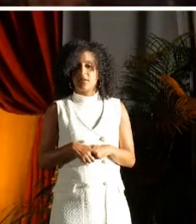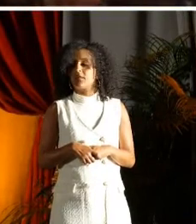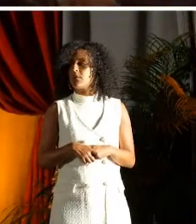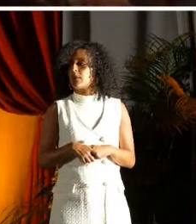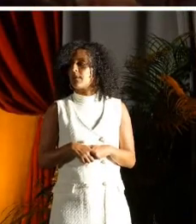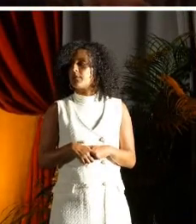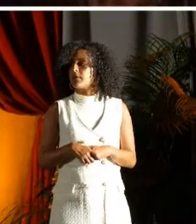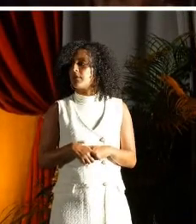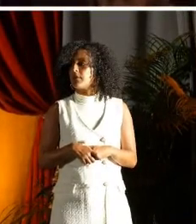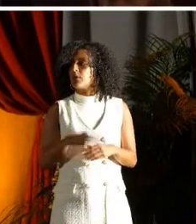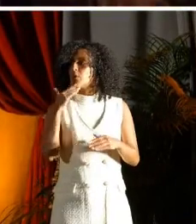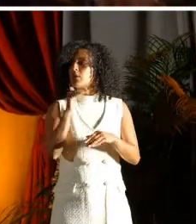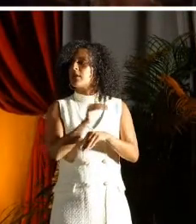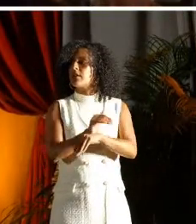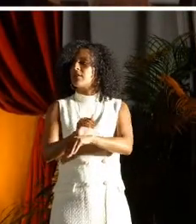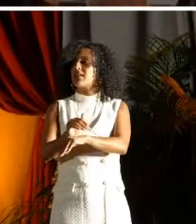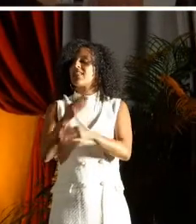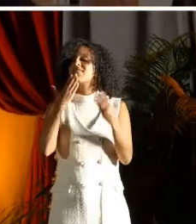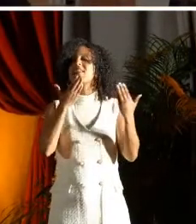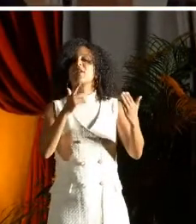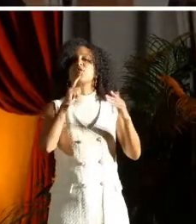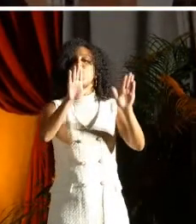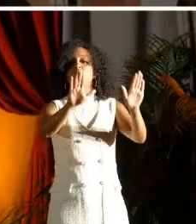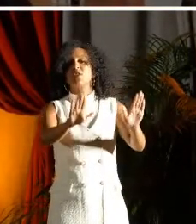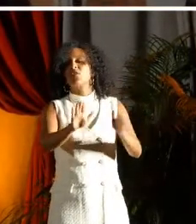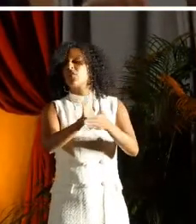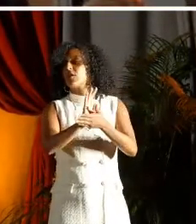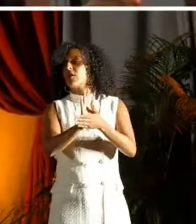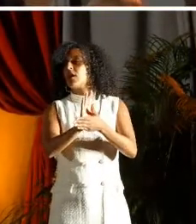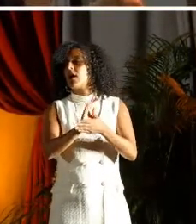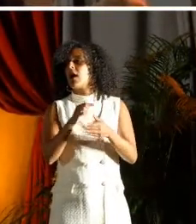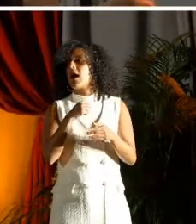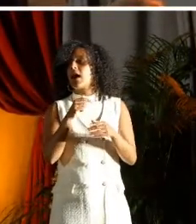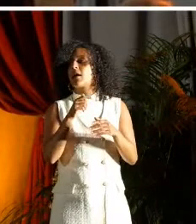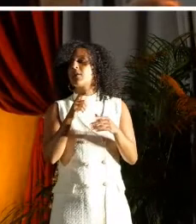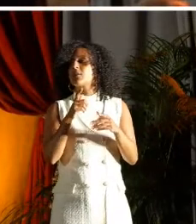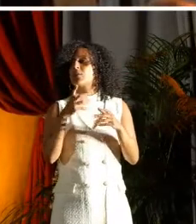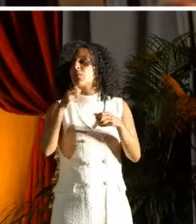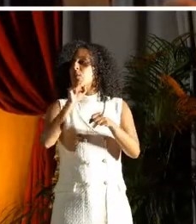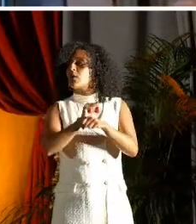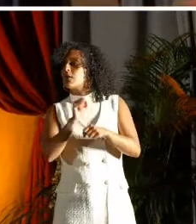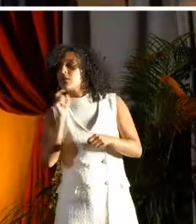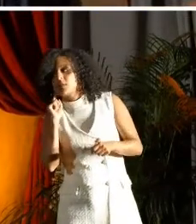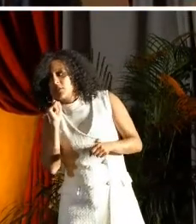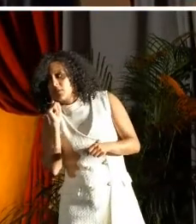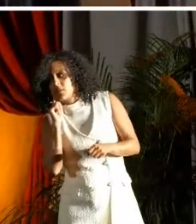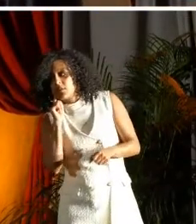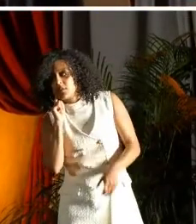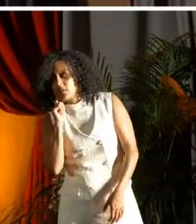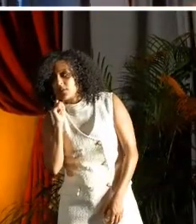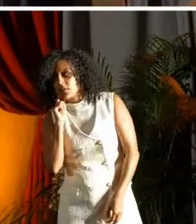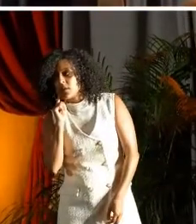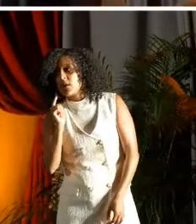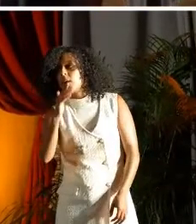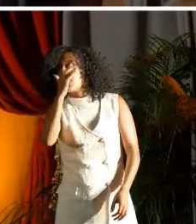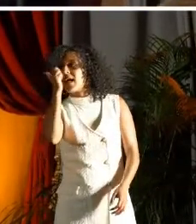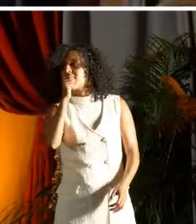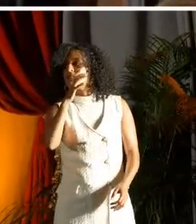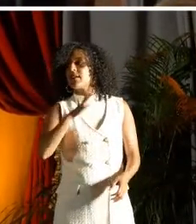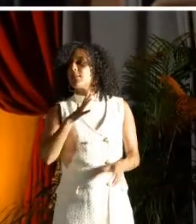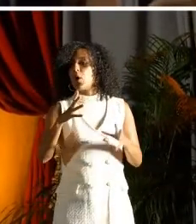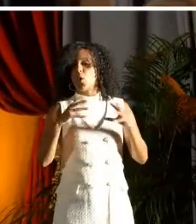Good evening, and thank you for this wonderful film. I'm Brenda Seiler with the Washington Informer, black female-owned